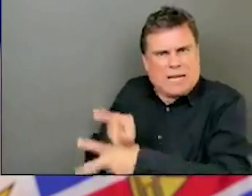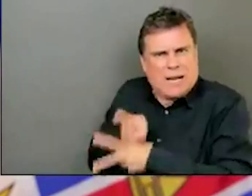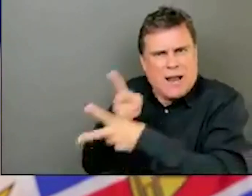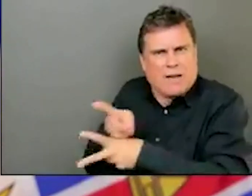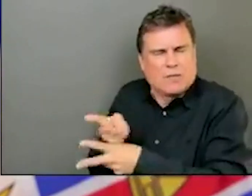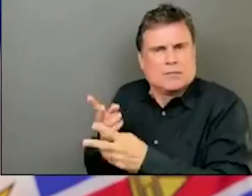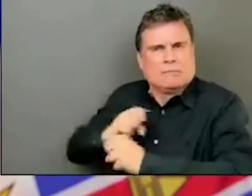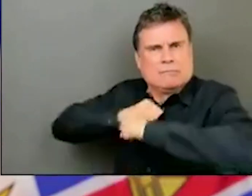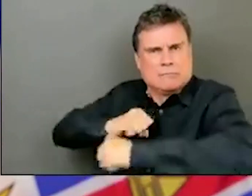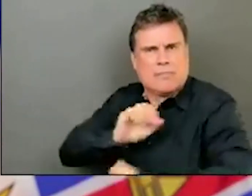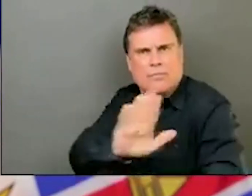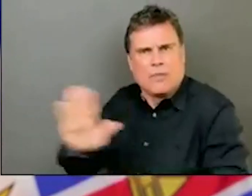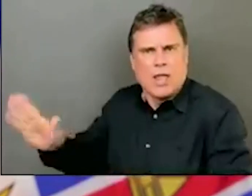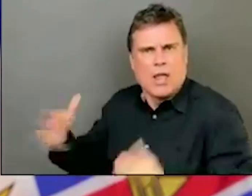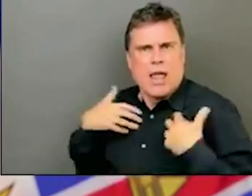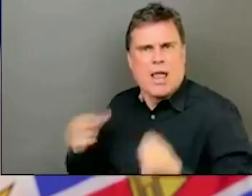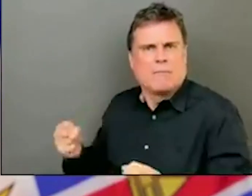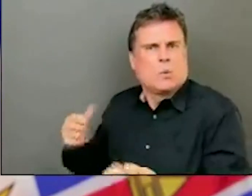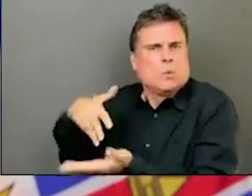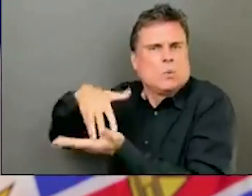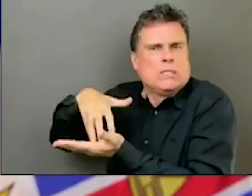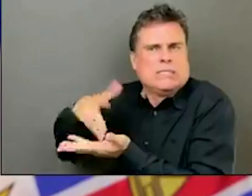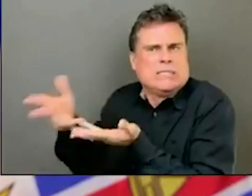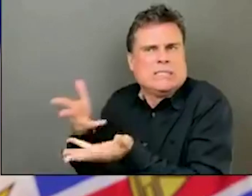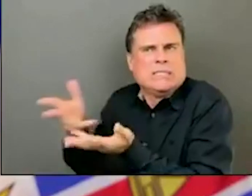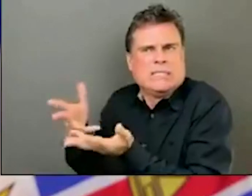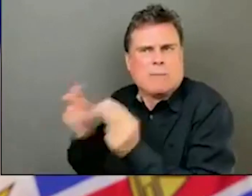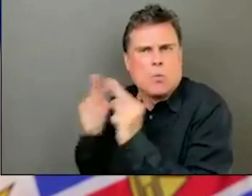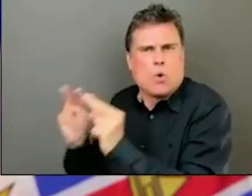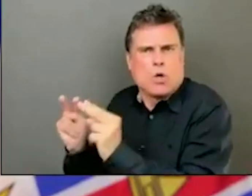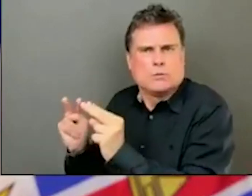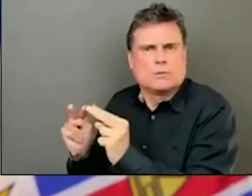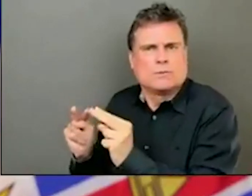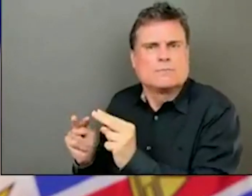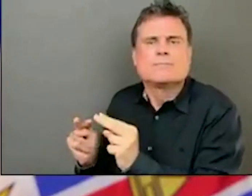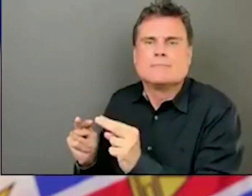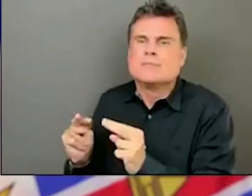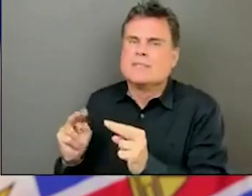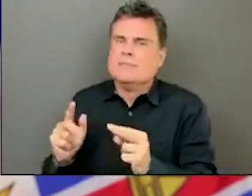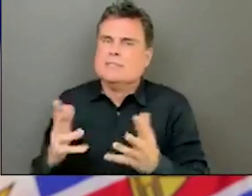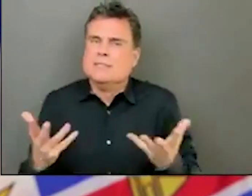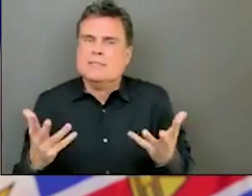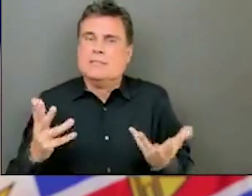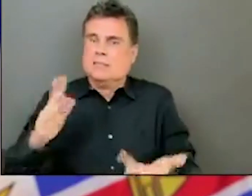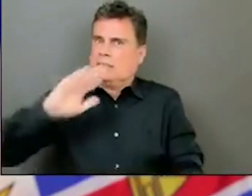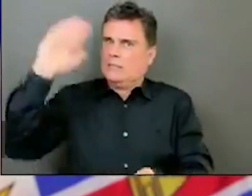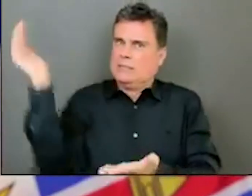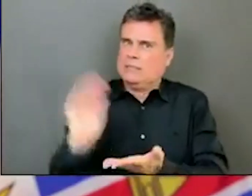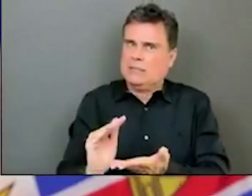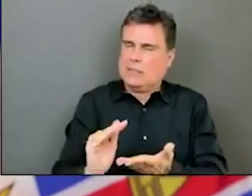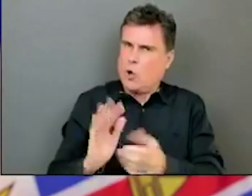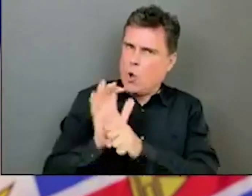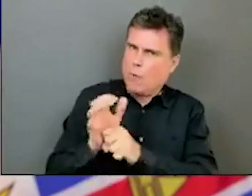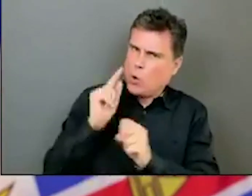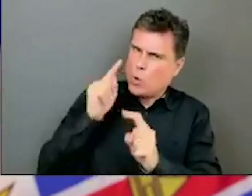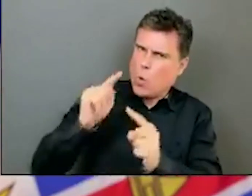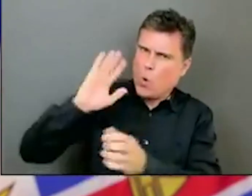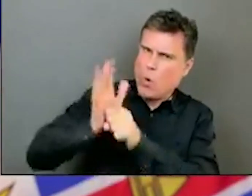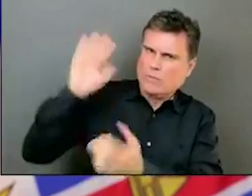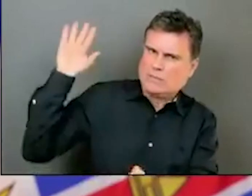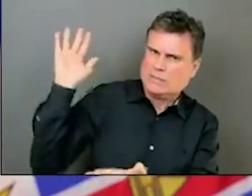to continue to take additional measures to avoid some of the higher risk settings until the virus